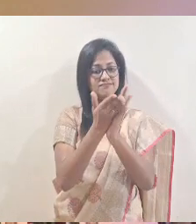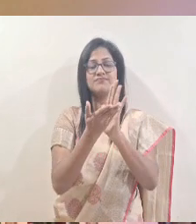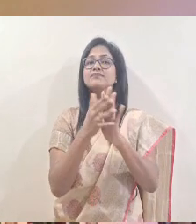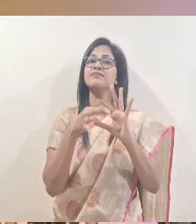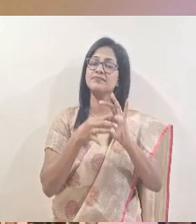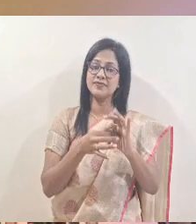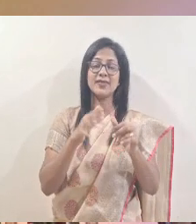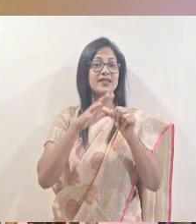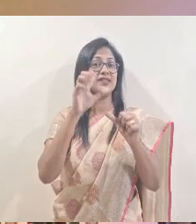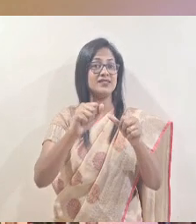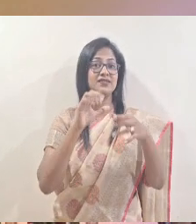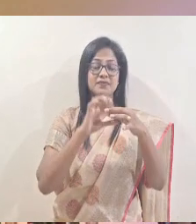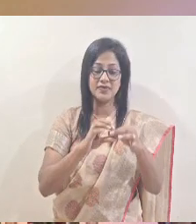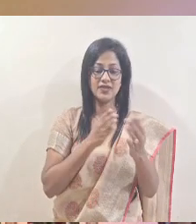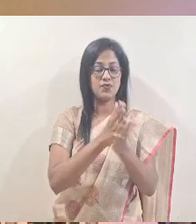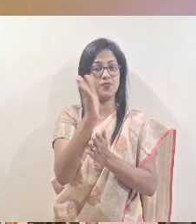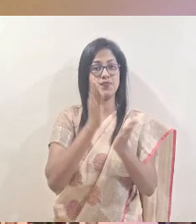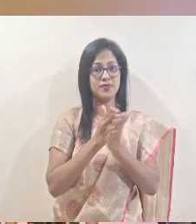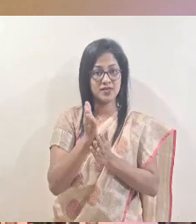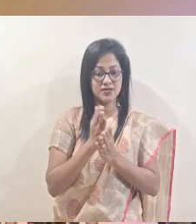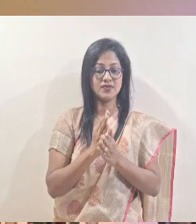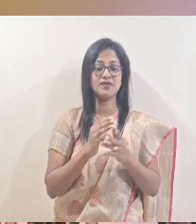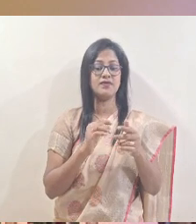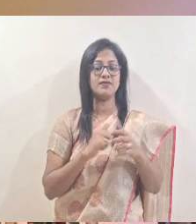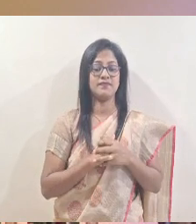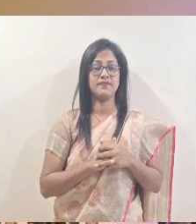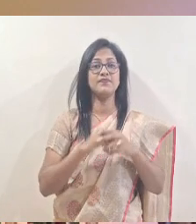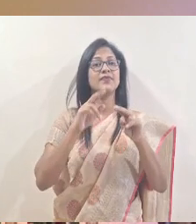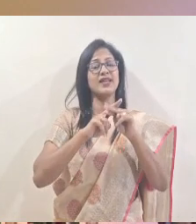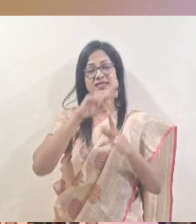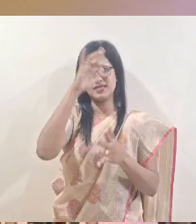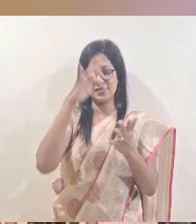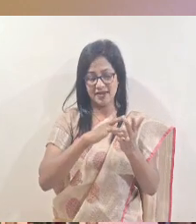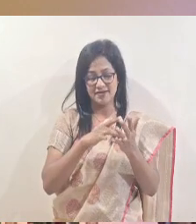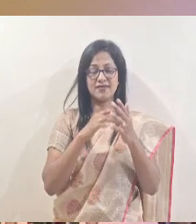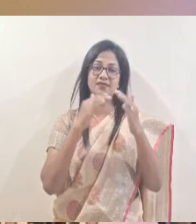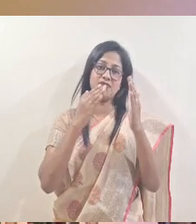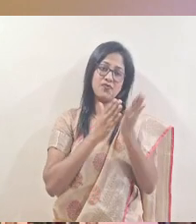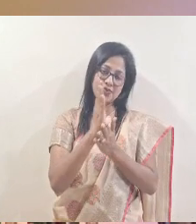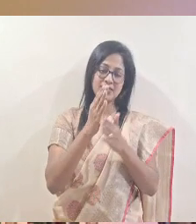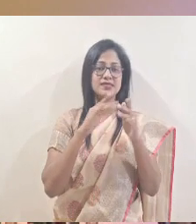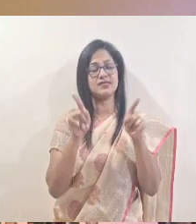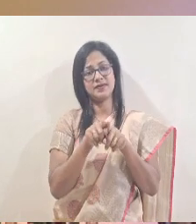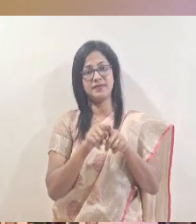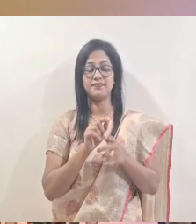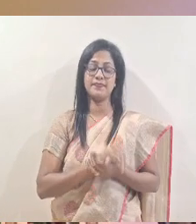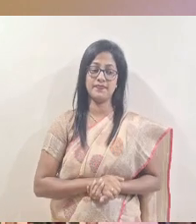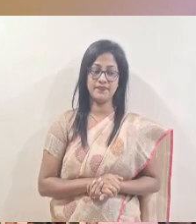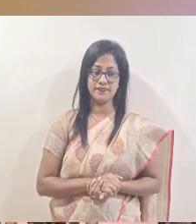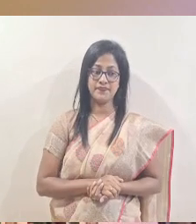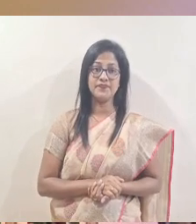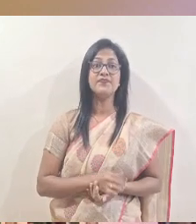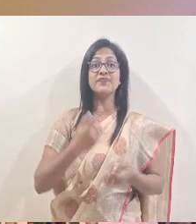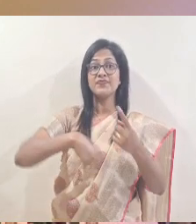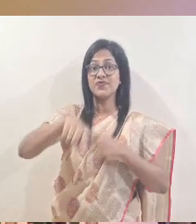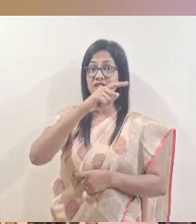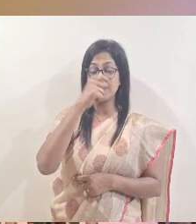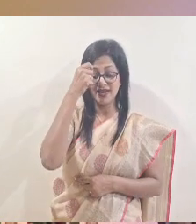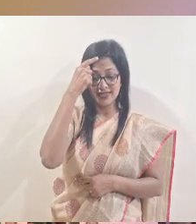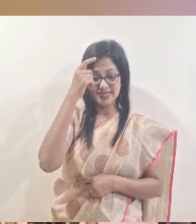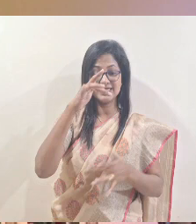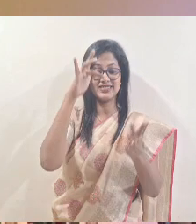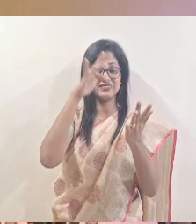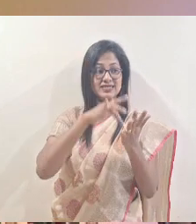itself. Accessibility-based measures, which might be isochrone maps, and centrality measures as well. So, as we have an